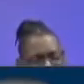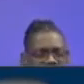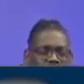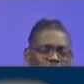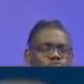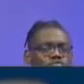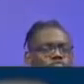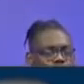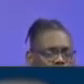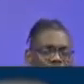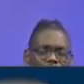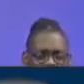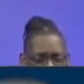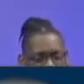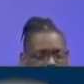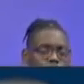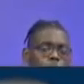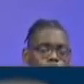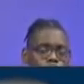we will